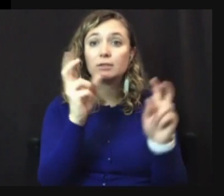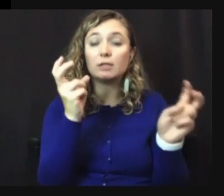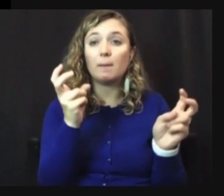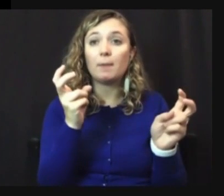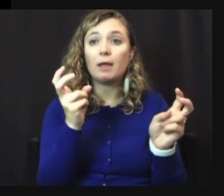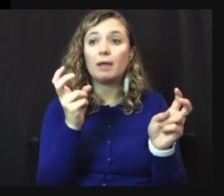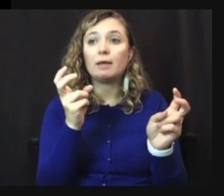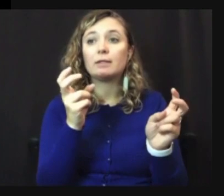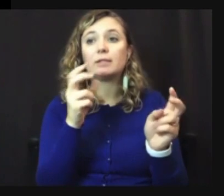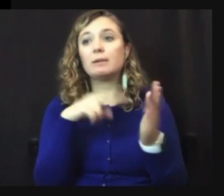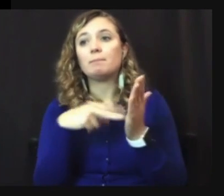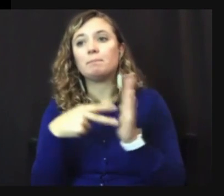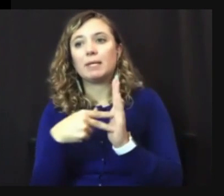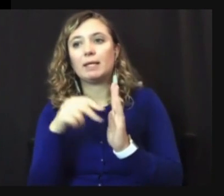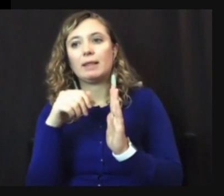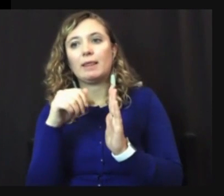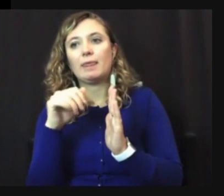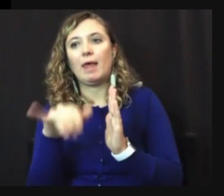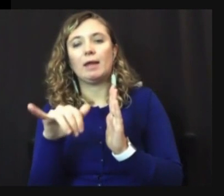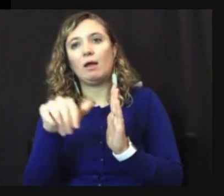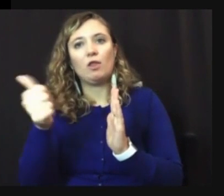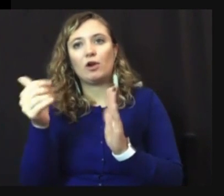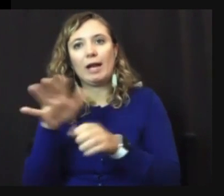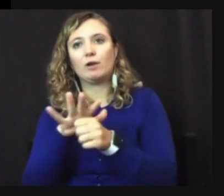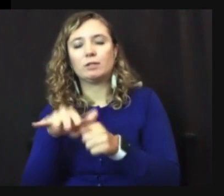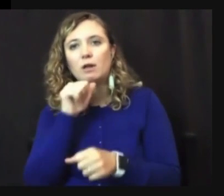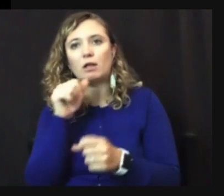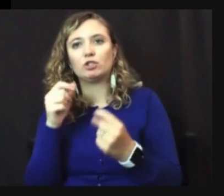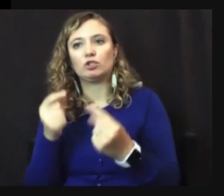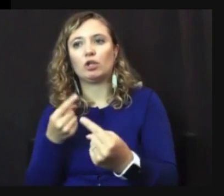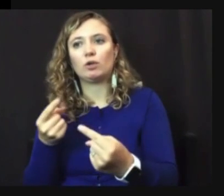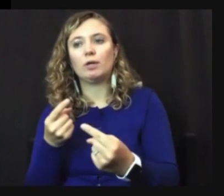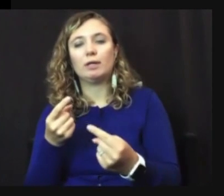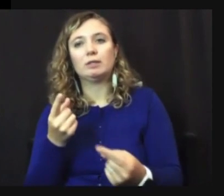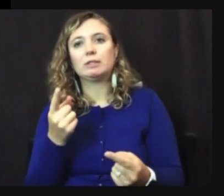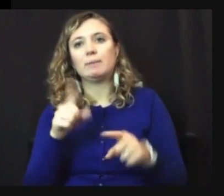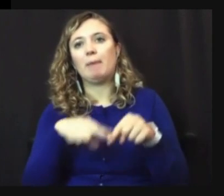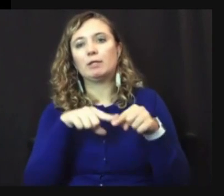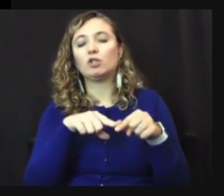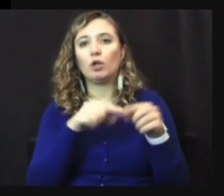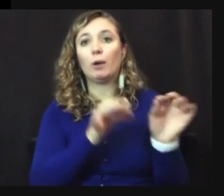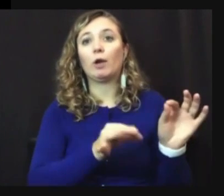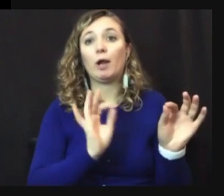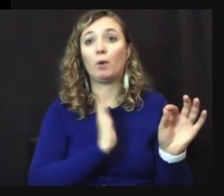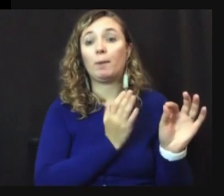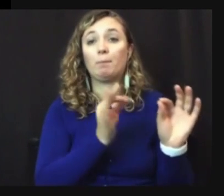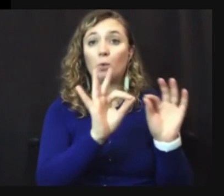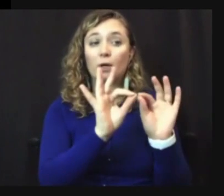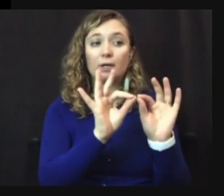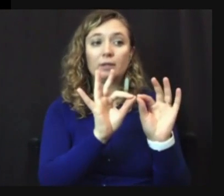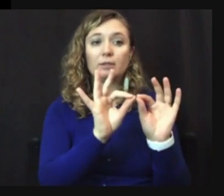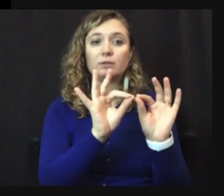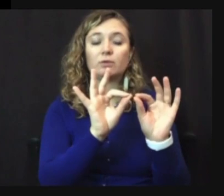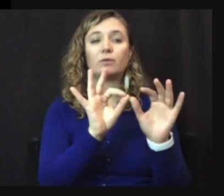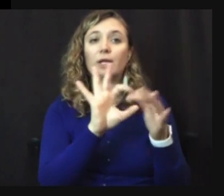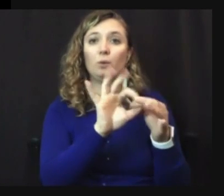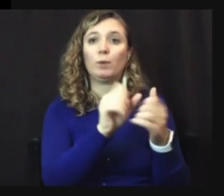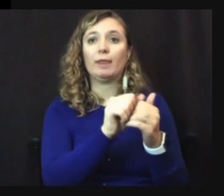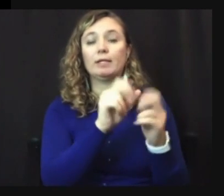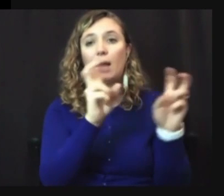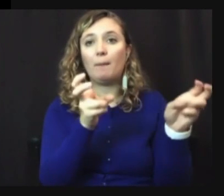It all is basis in what is important to us and what we're able to